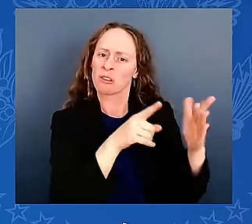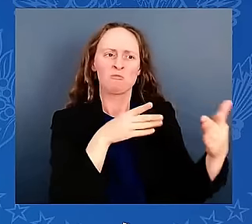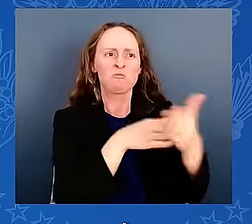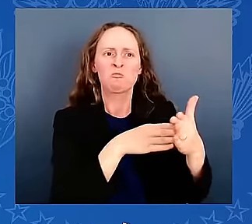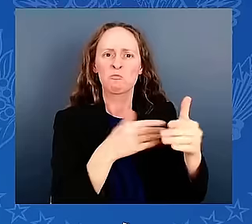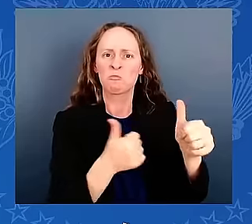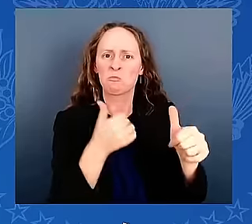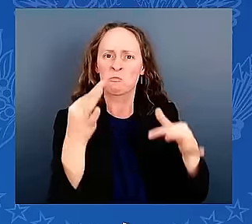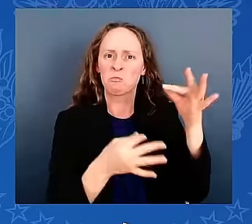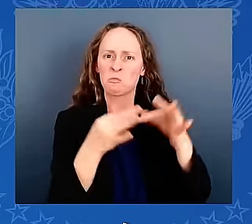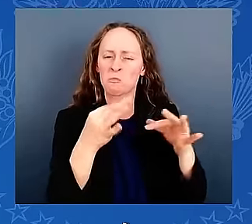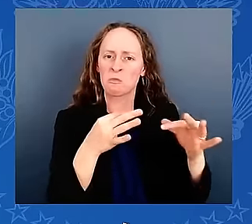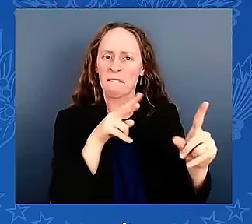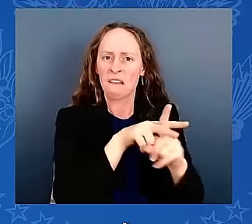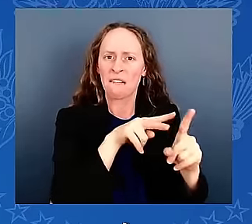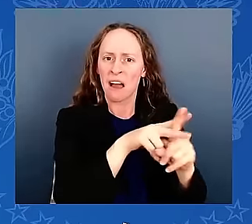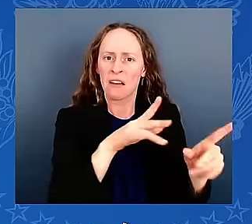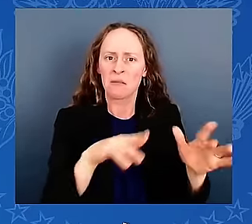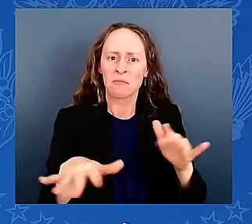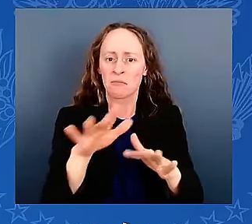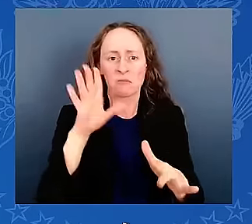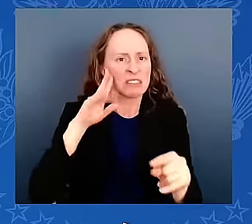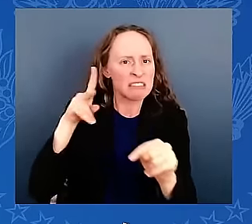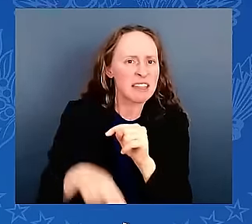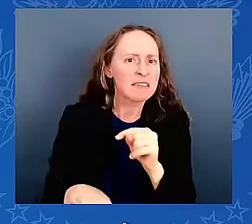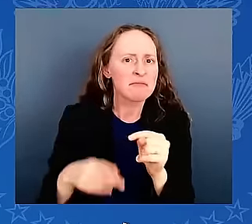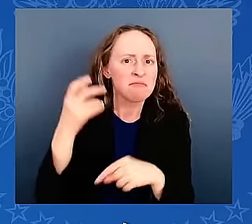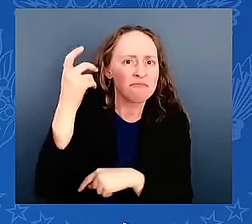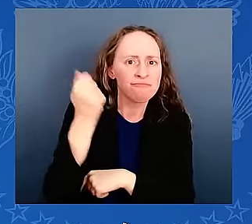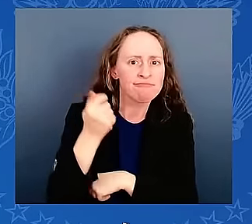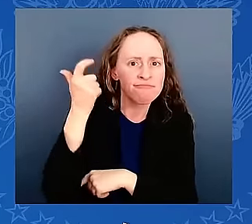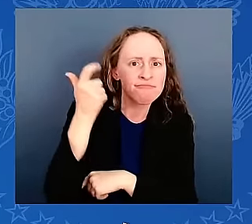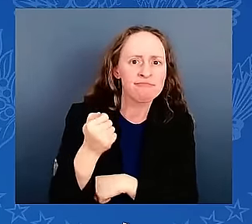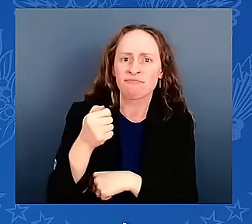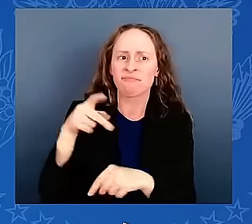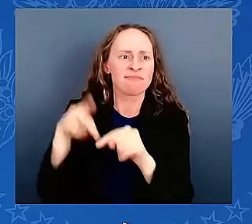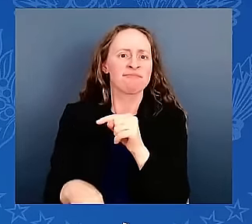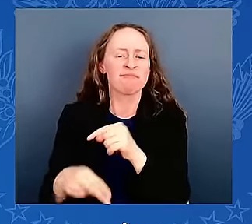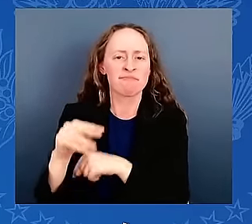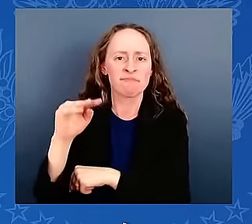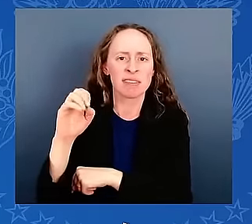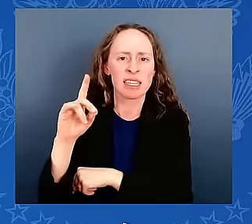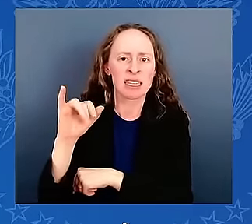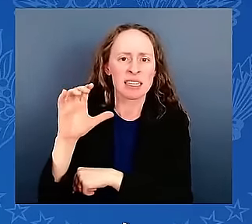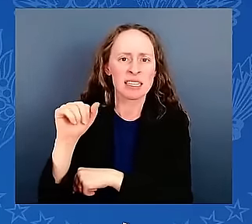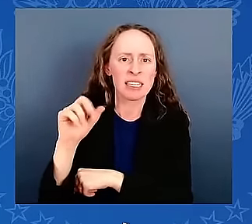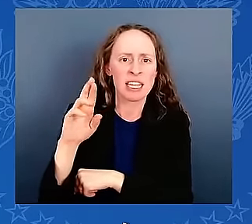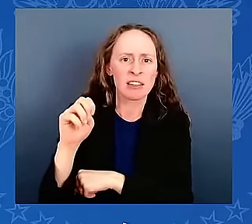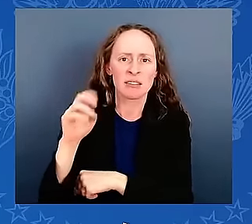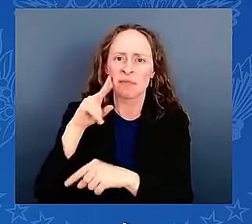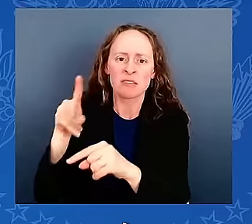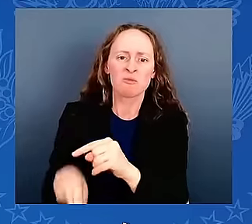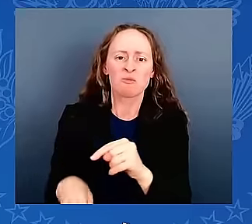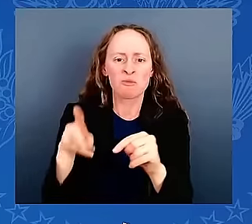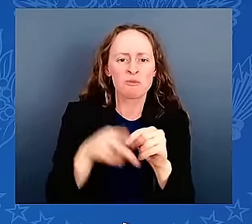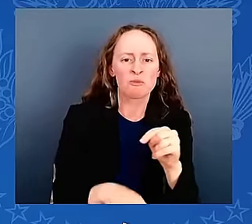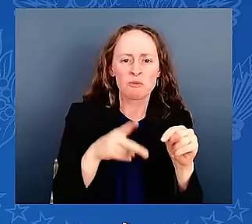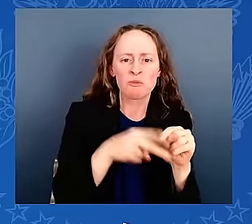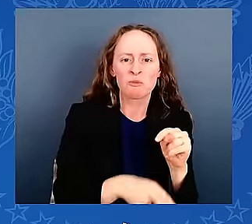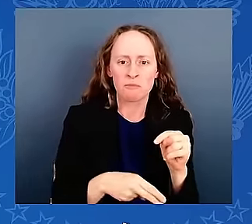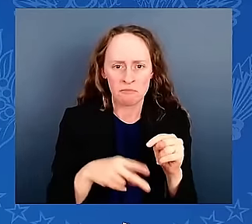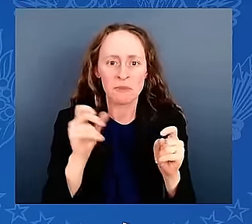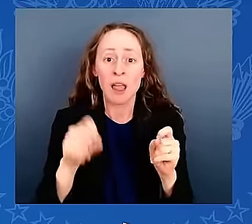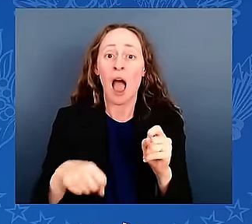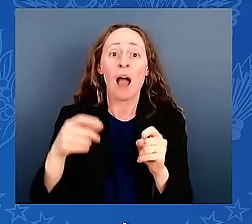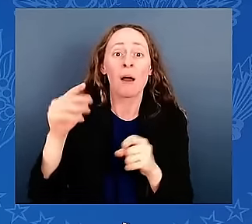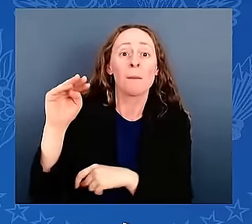people, stop Medicare from negotiating lower prescription drug prices, risking people's lives, costing the government